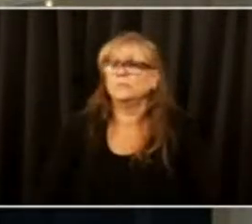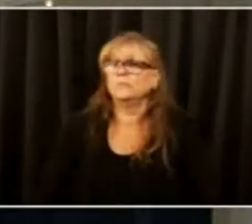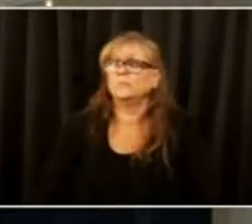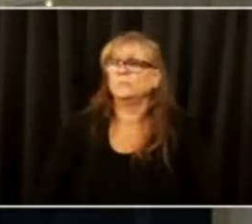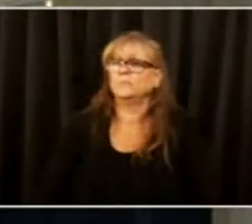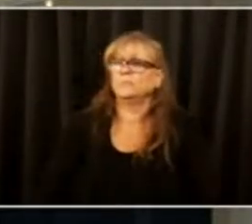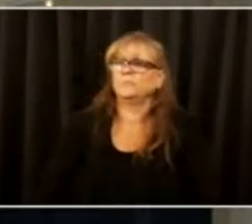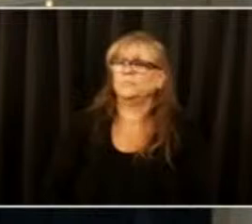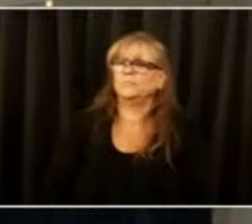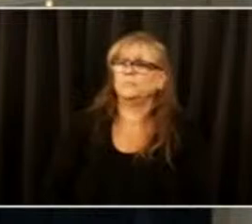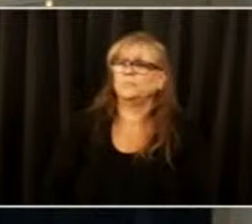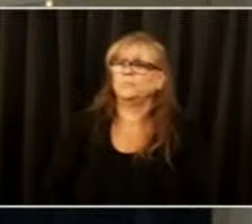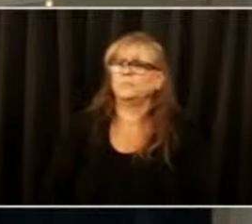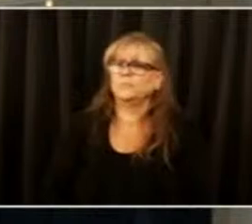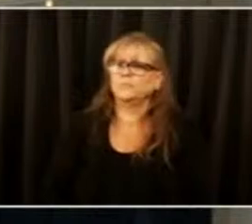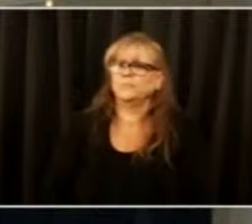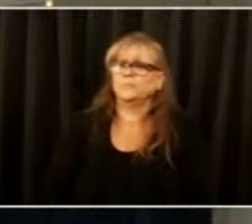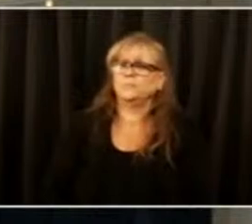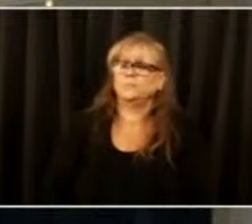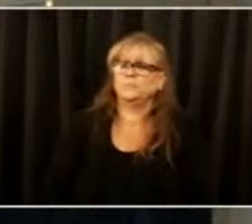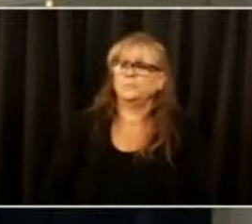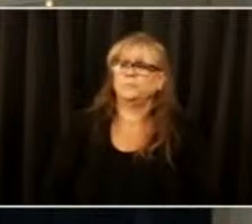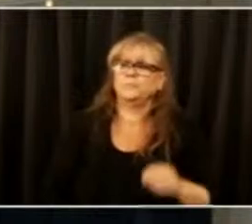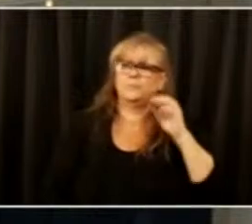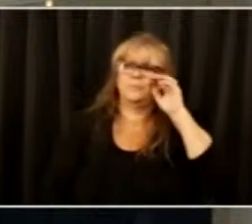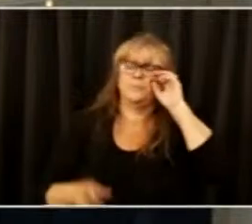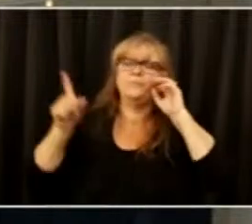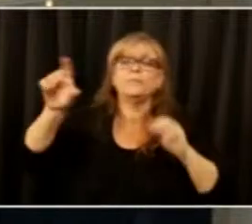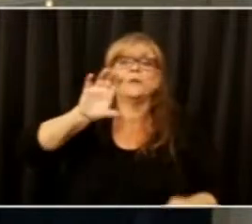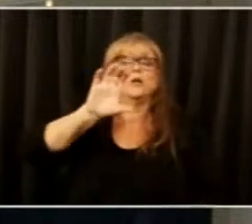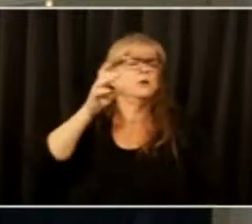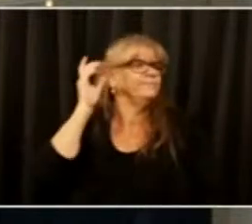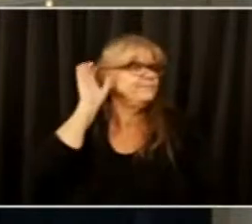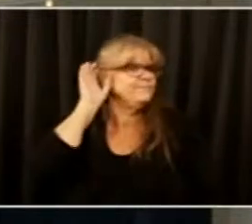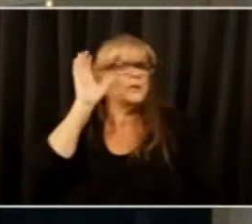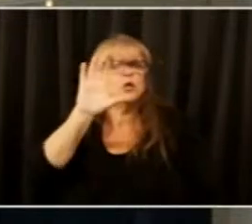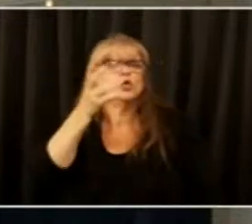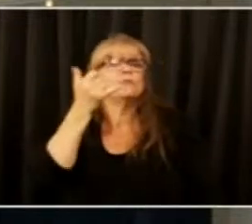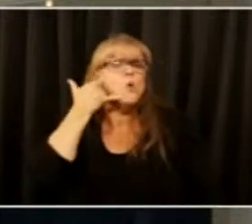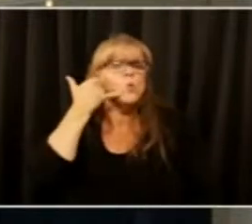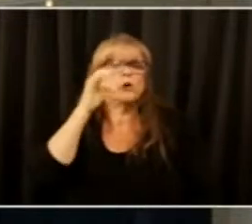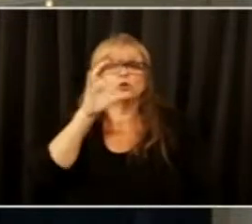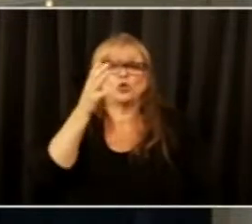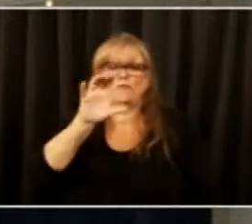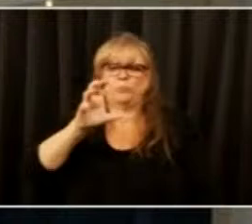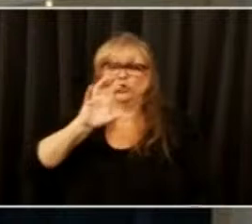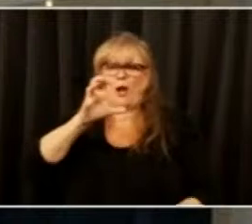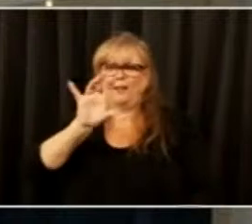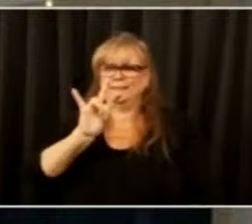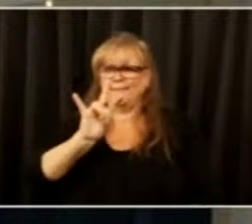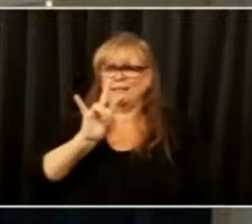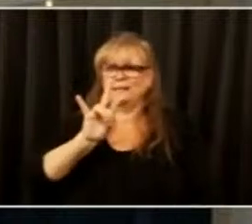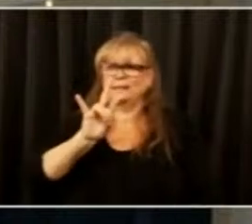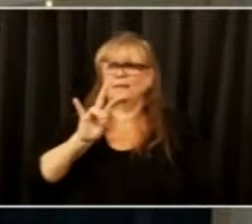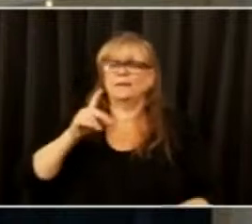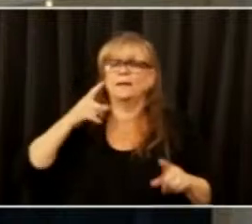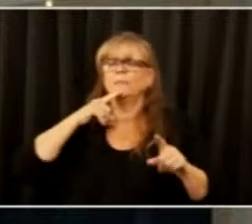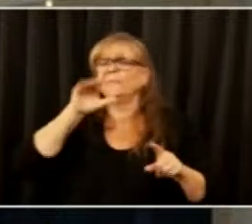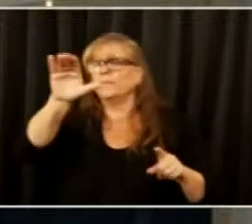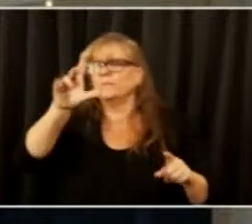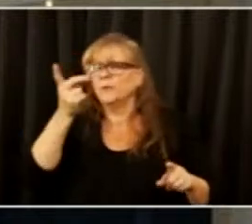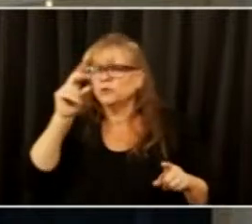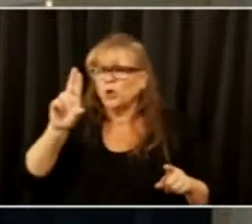Hi, Jason Grenauer here from Denver 7. A quick clarification for Dr. Hurley and then one for Governor Polis. Going back to your last